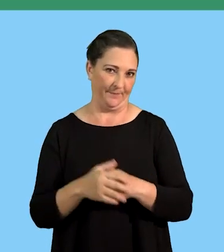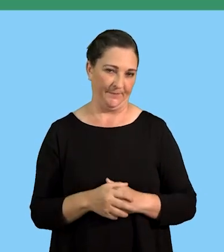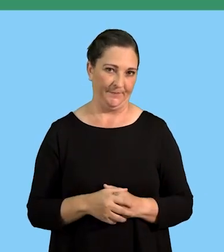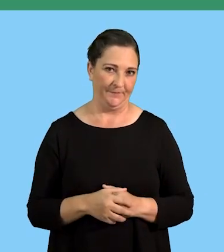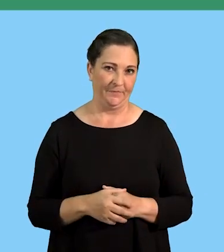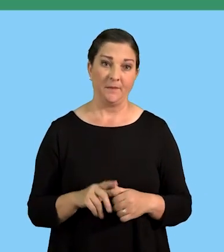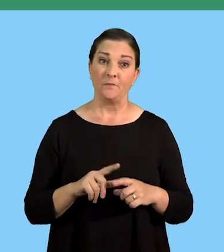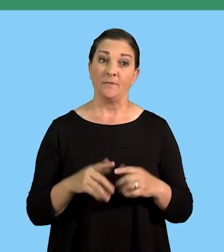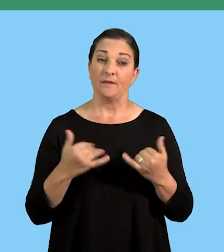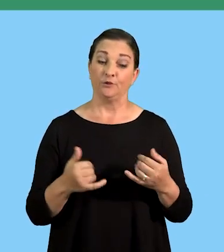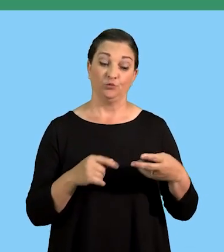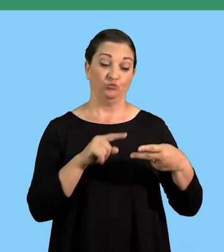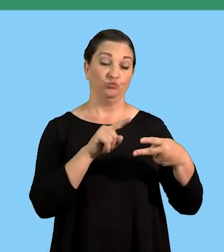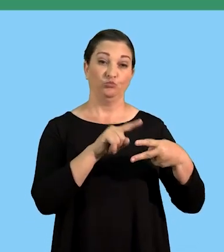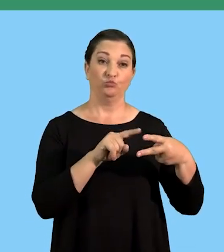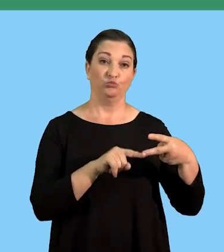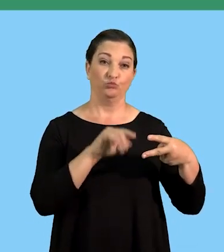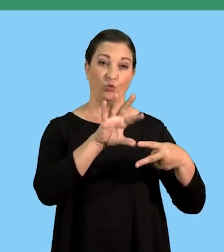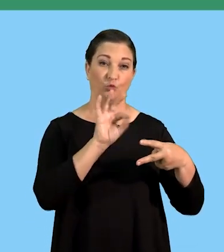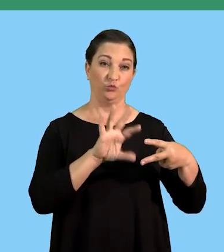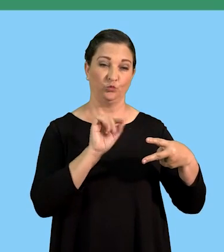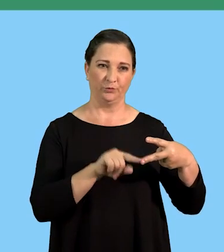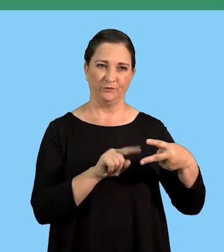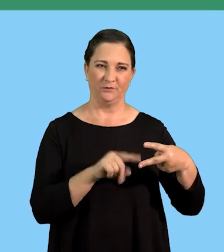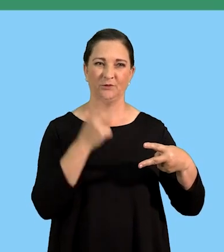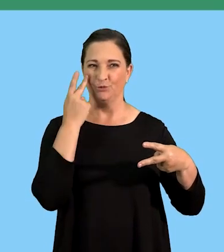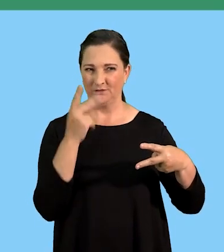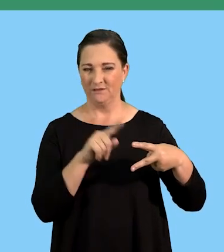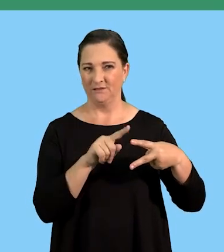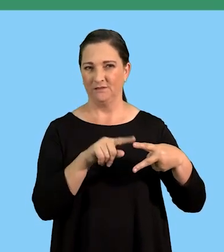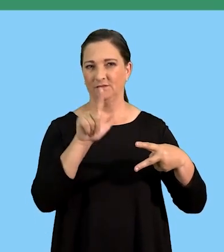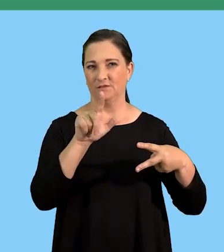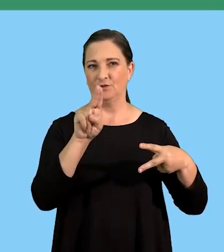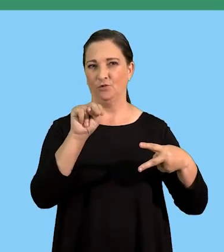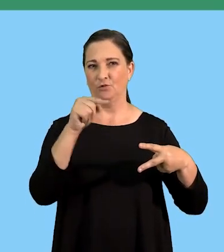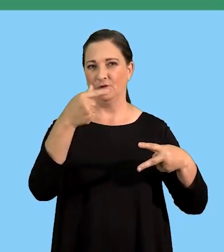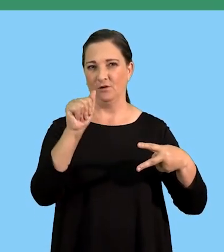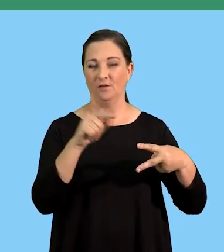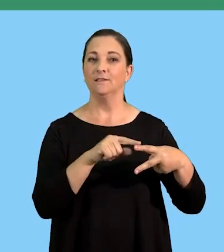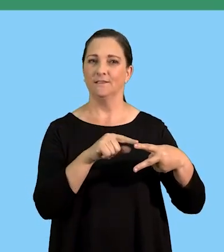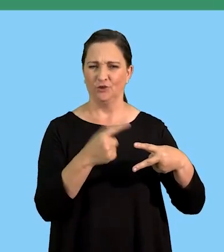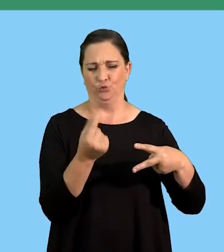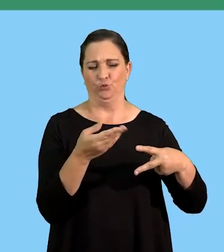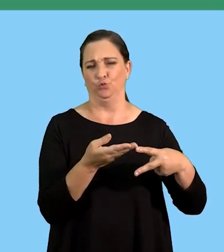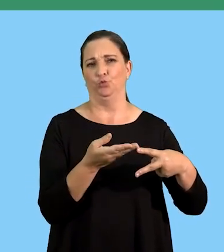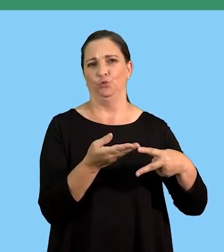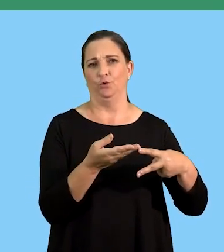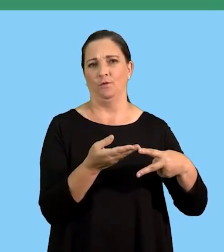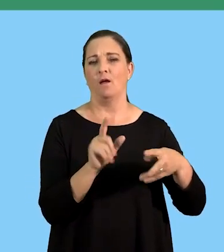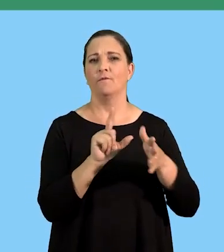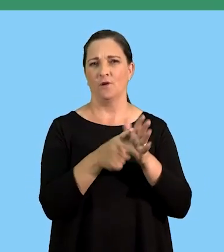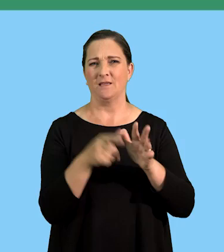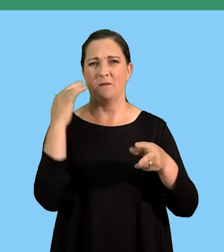So with the two now options, you get to see that Lunga is applying a particular leadership theory and Bongani is